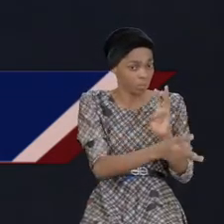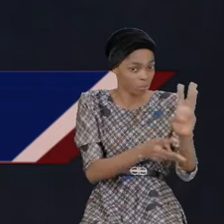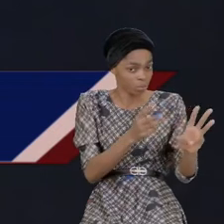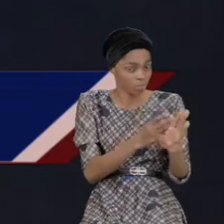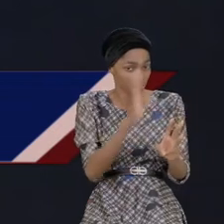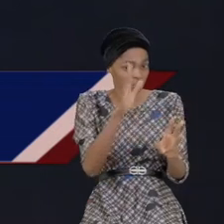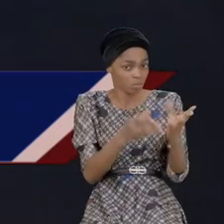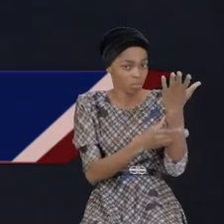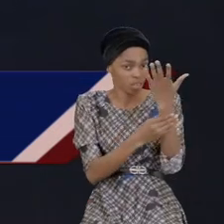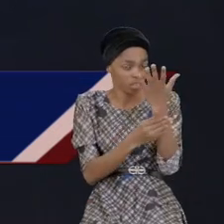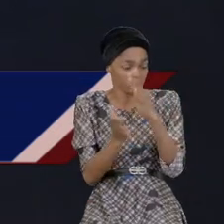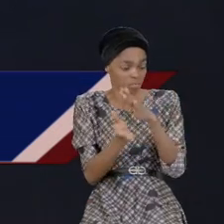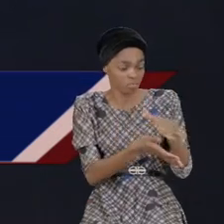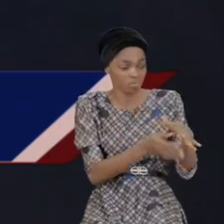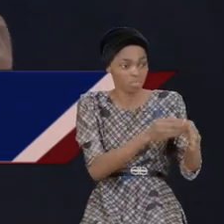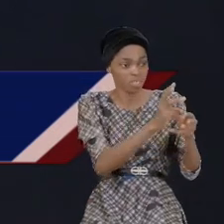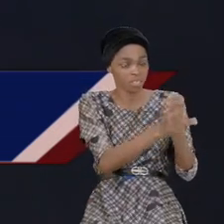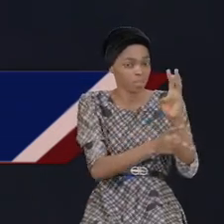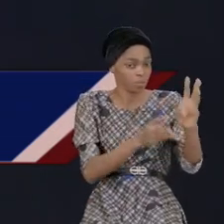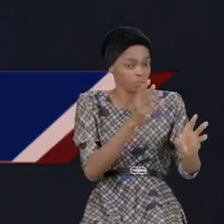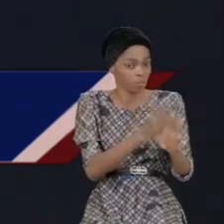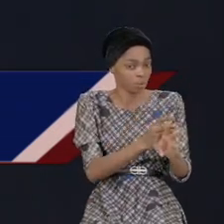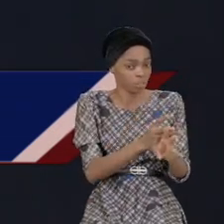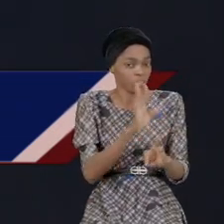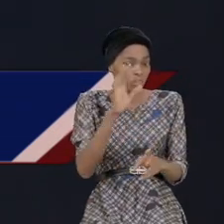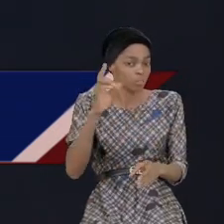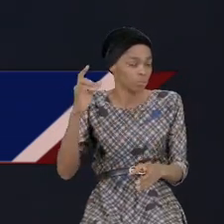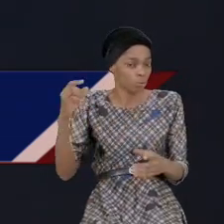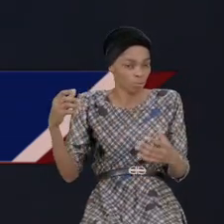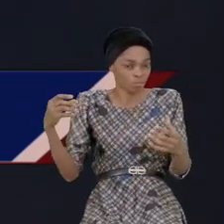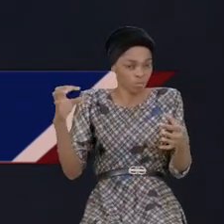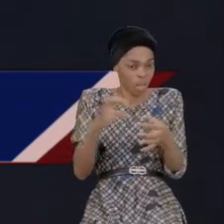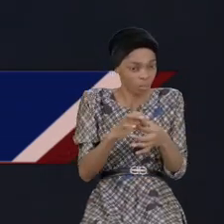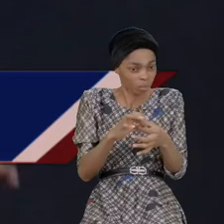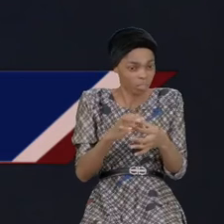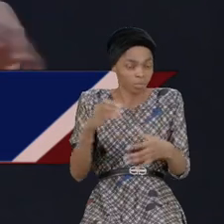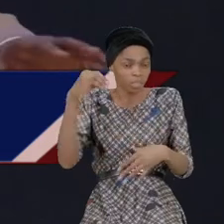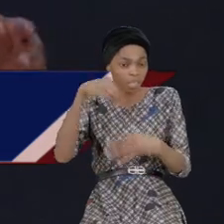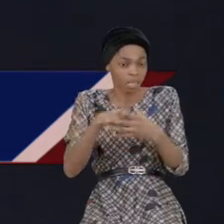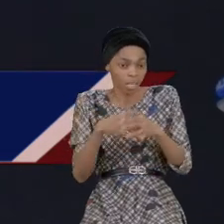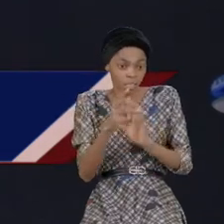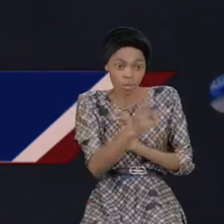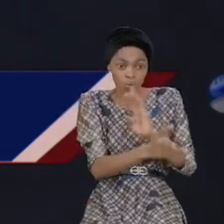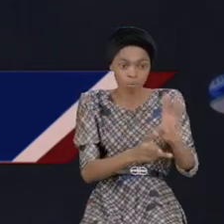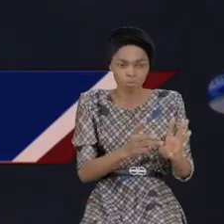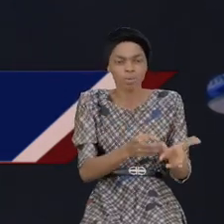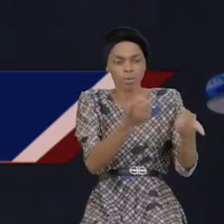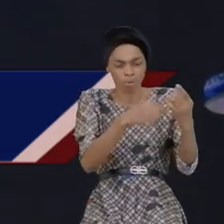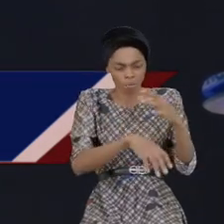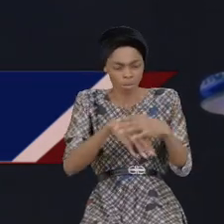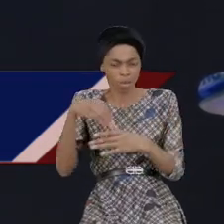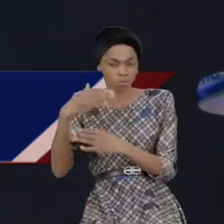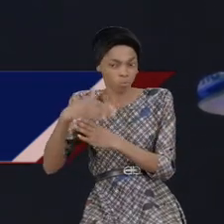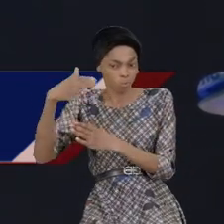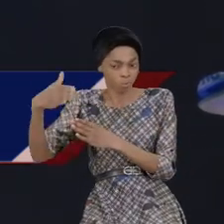hands back in the world, your attachment back in the world. Come out of